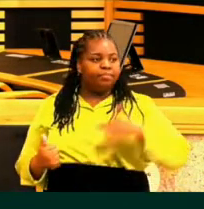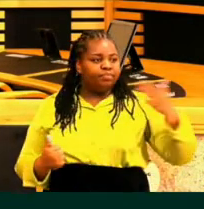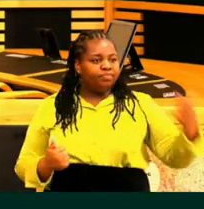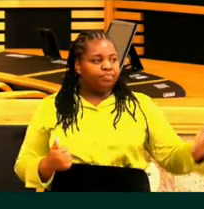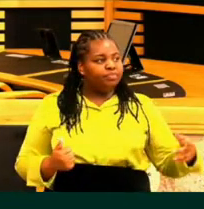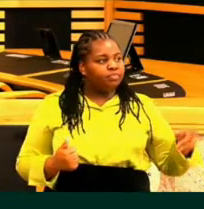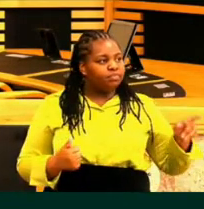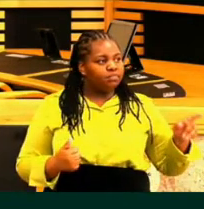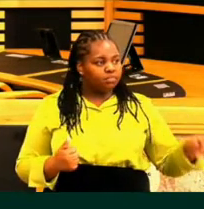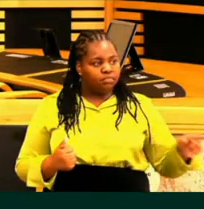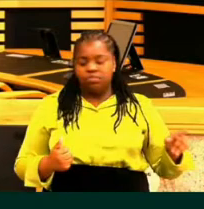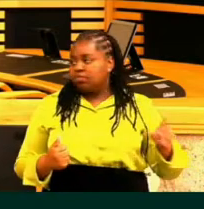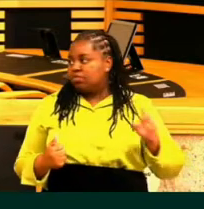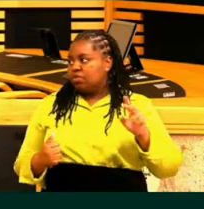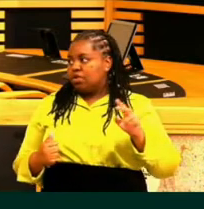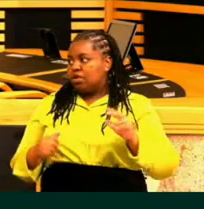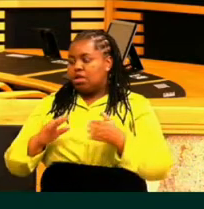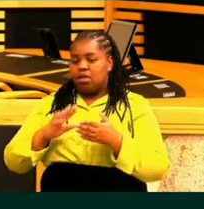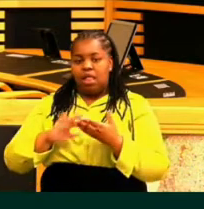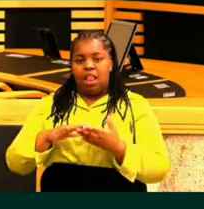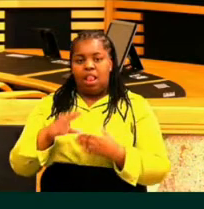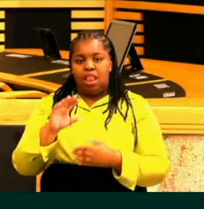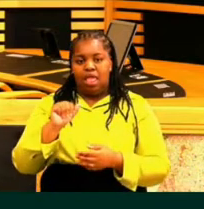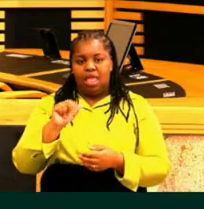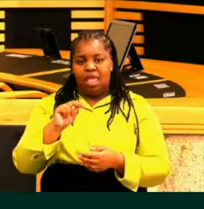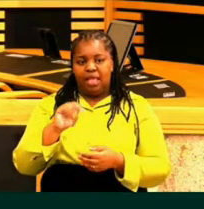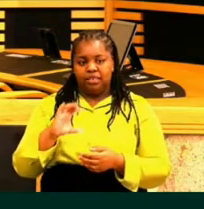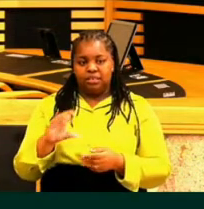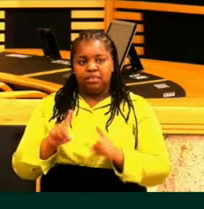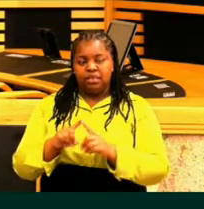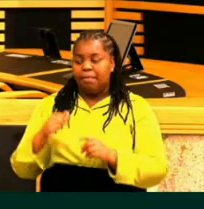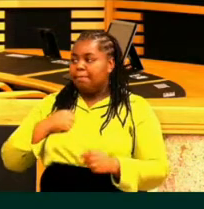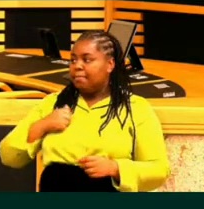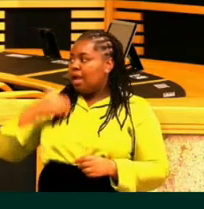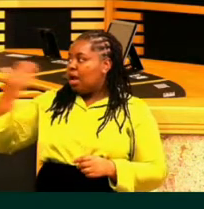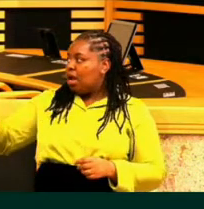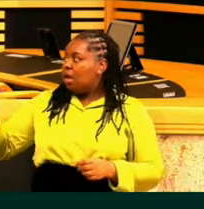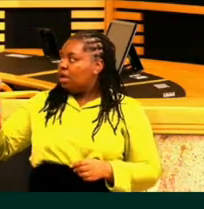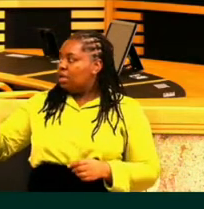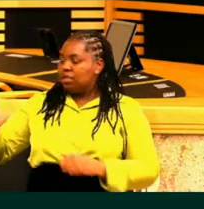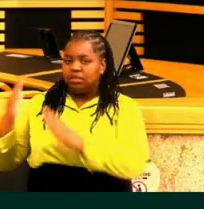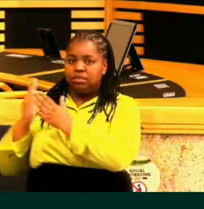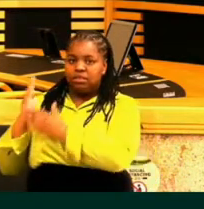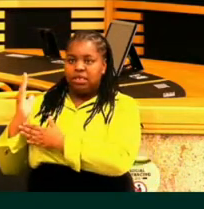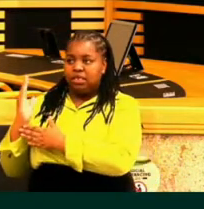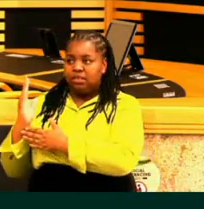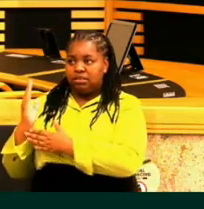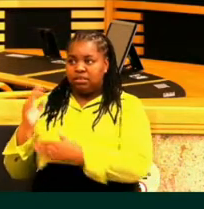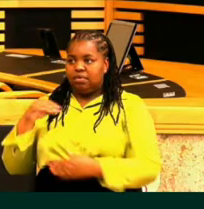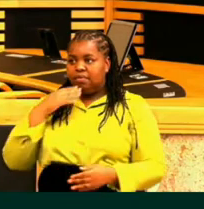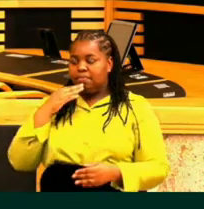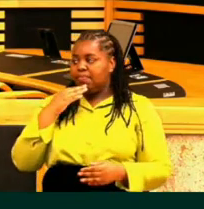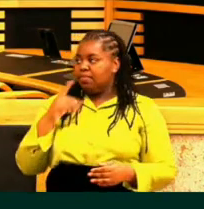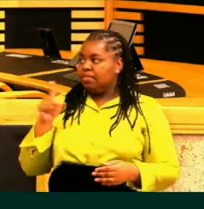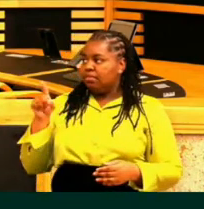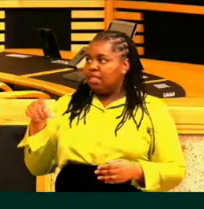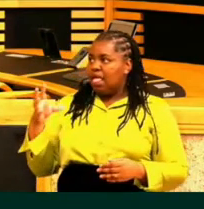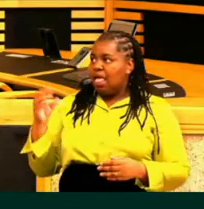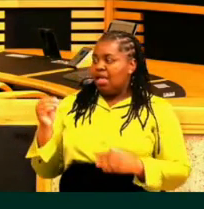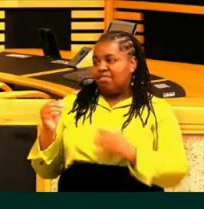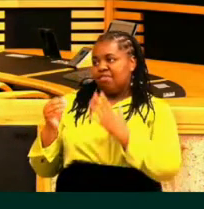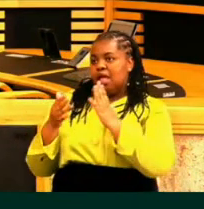not in the Lucifer room or the ANC caucus as well as on my right hand side opposite the Fishbowl the room with glass